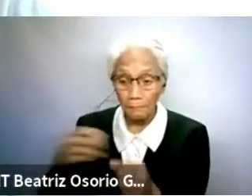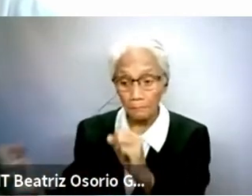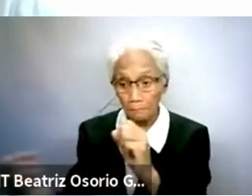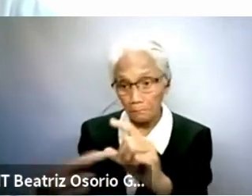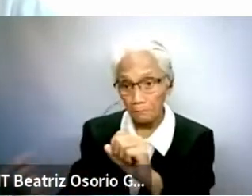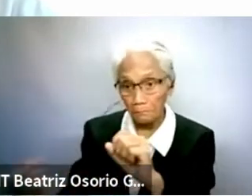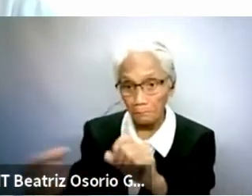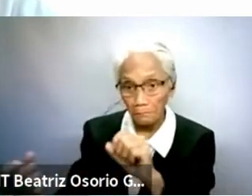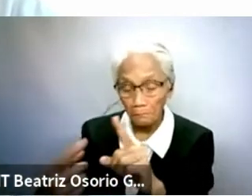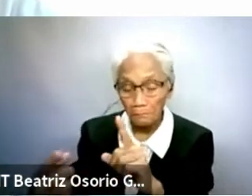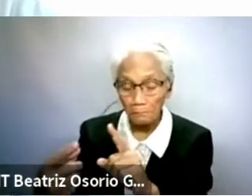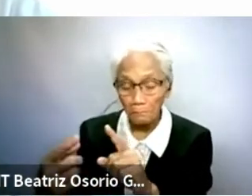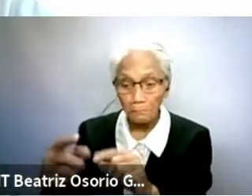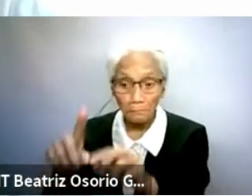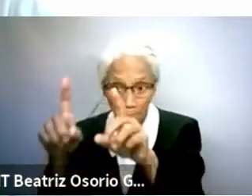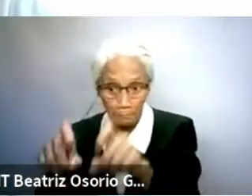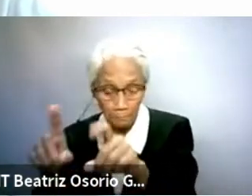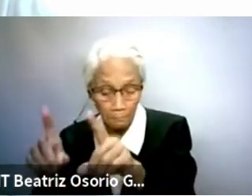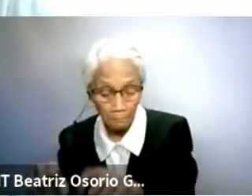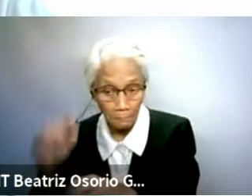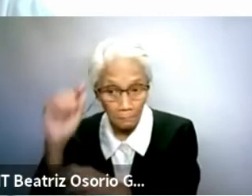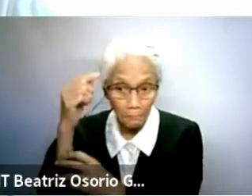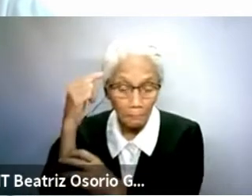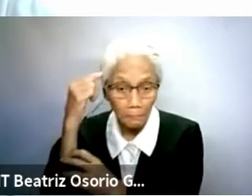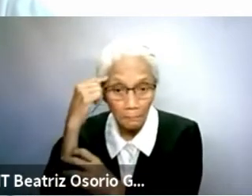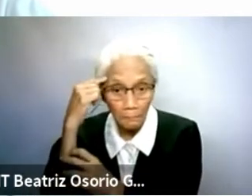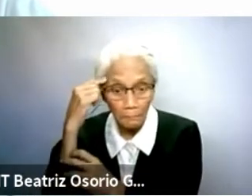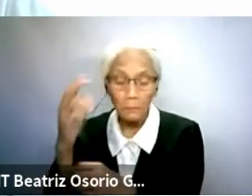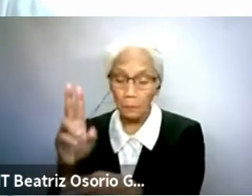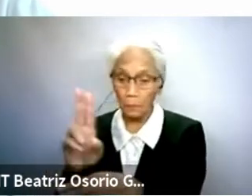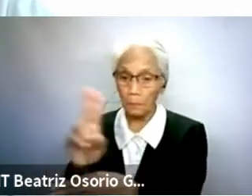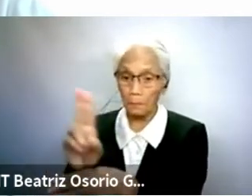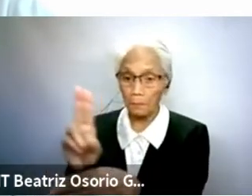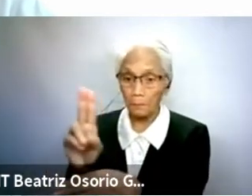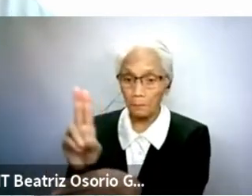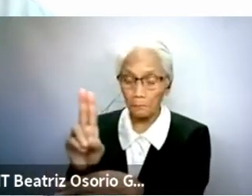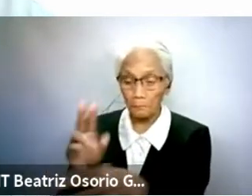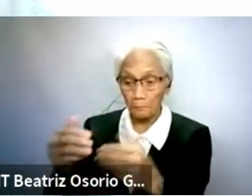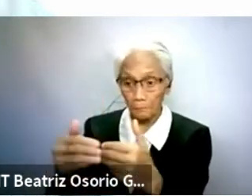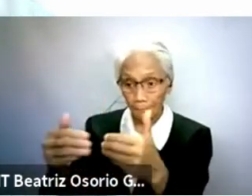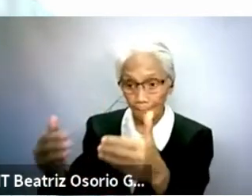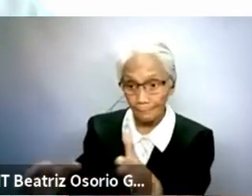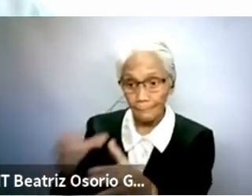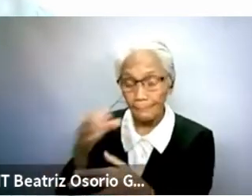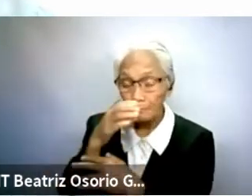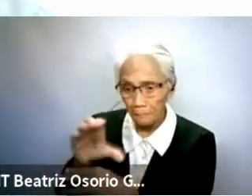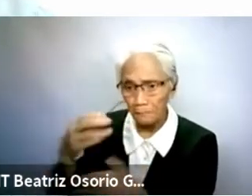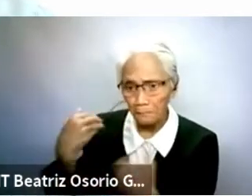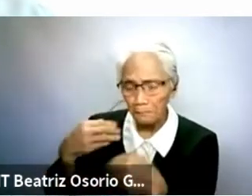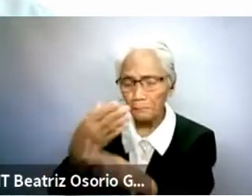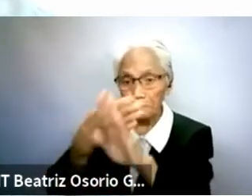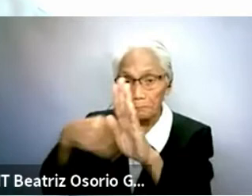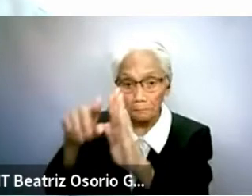in its questions to governments, will use the general comment as a backbone for